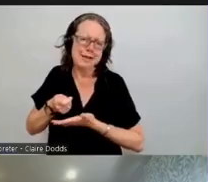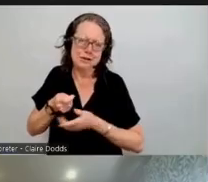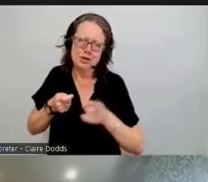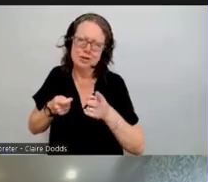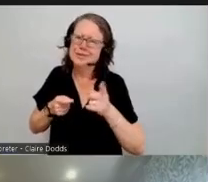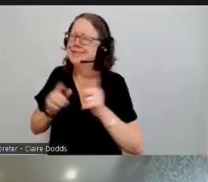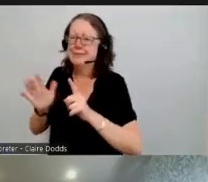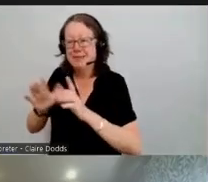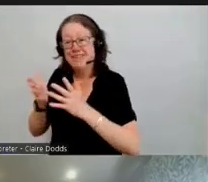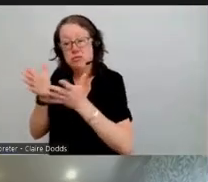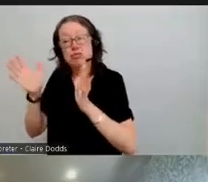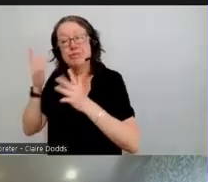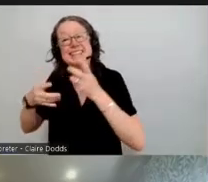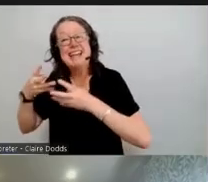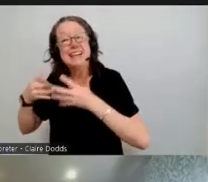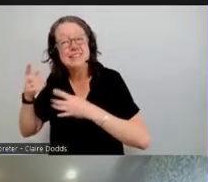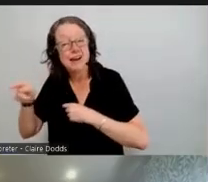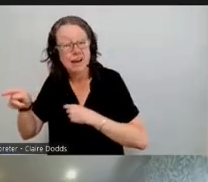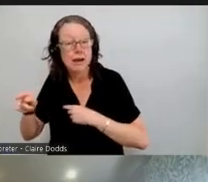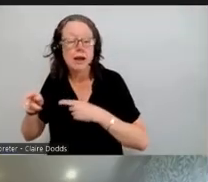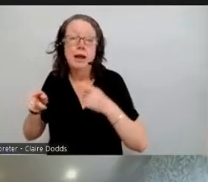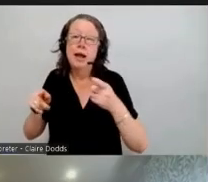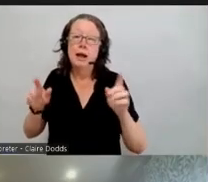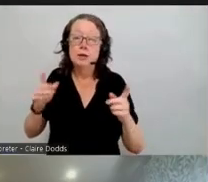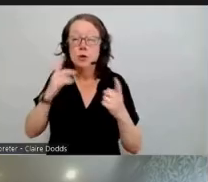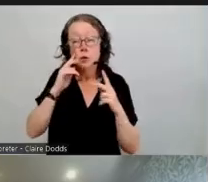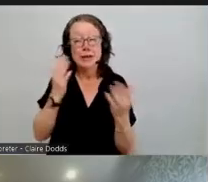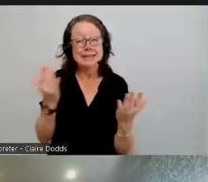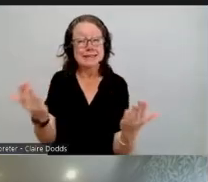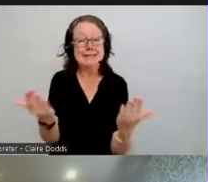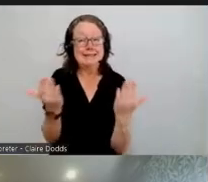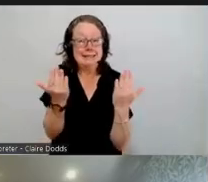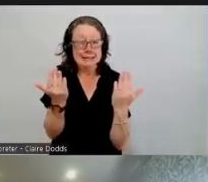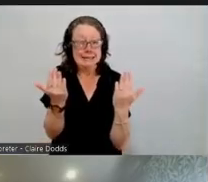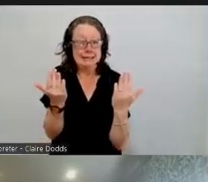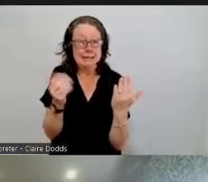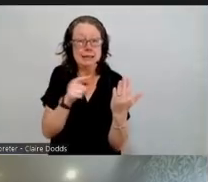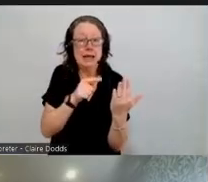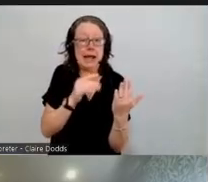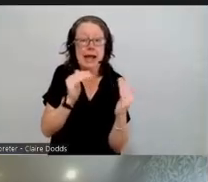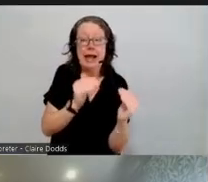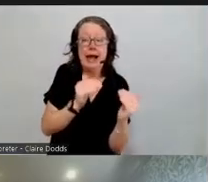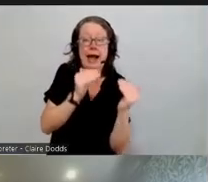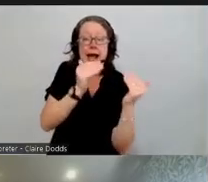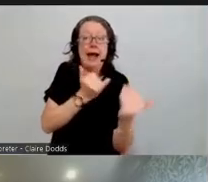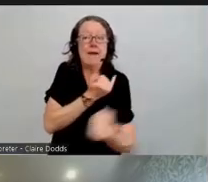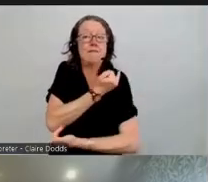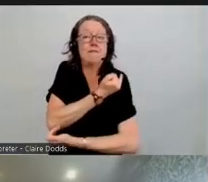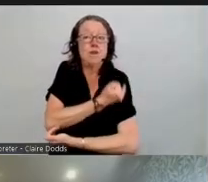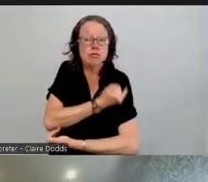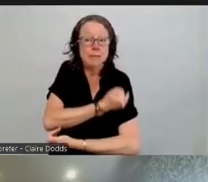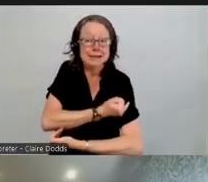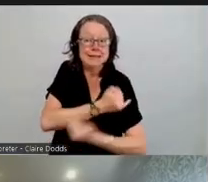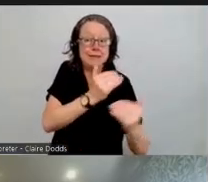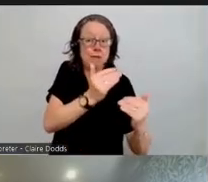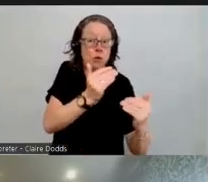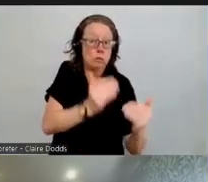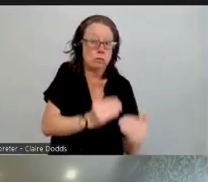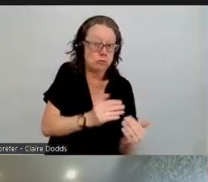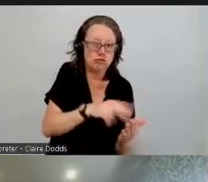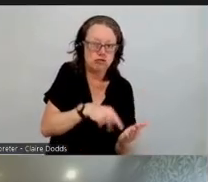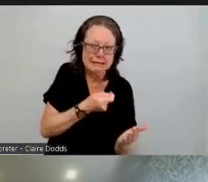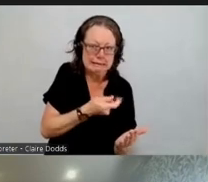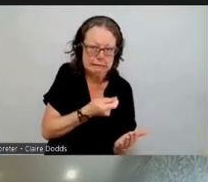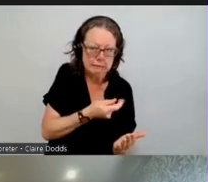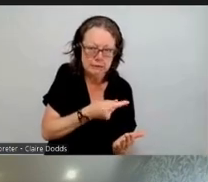can see is a crossover where the areas of highest vulnerability to low literacy cross over with deprivation. Now,